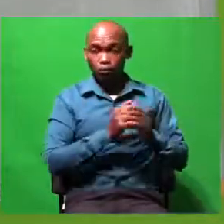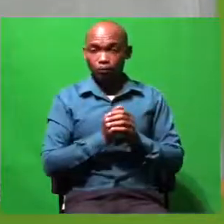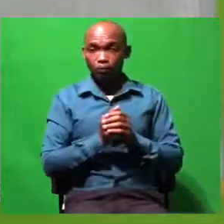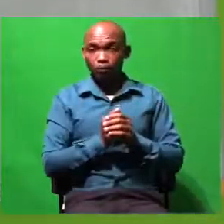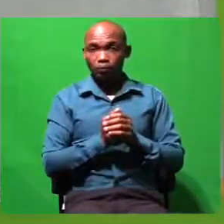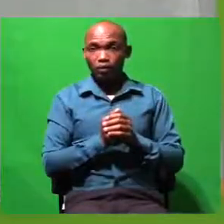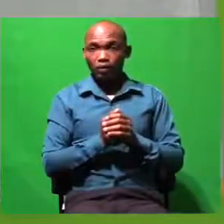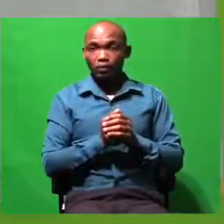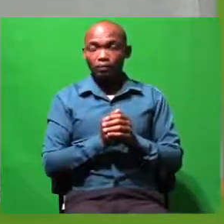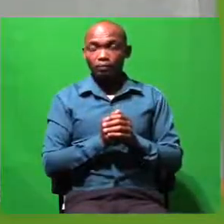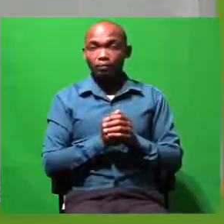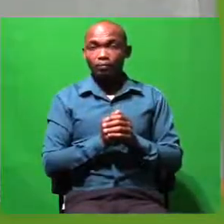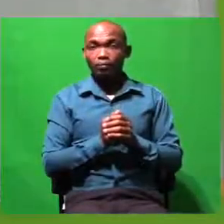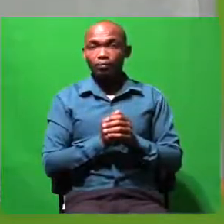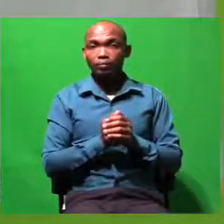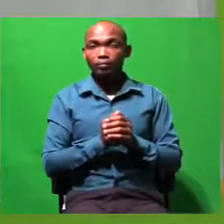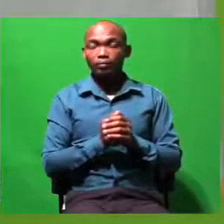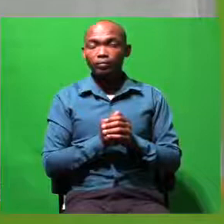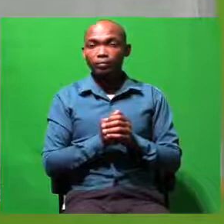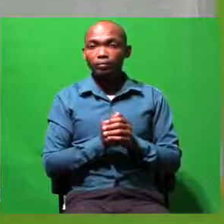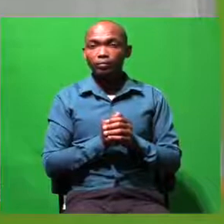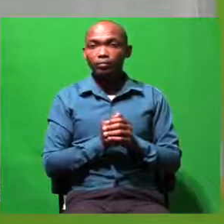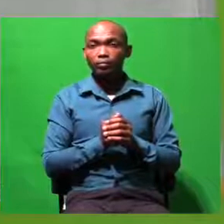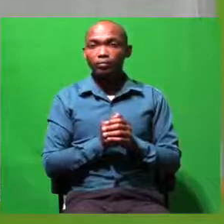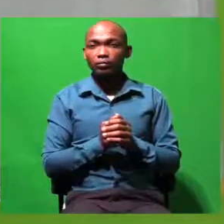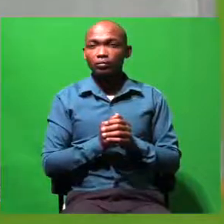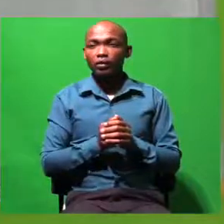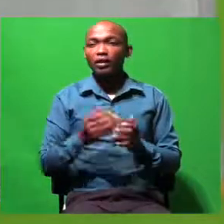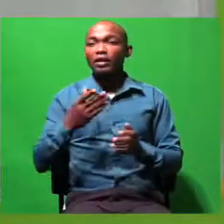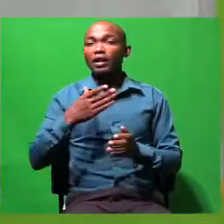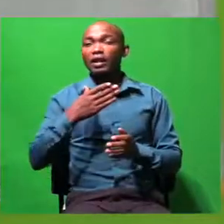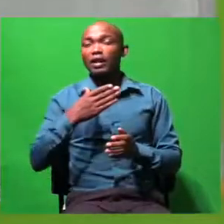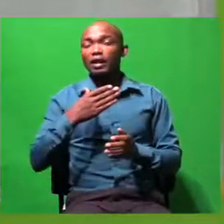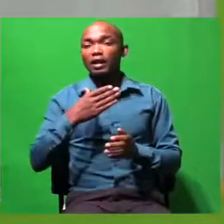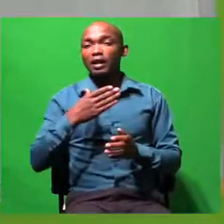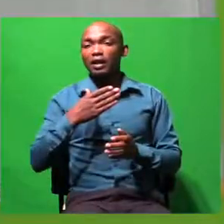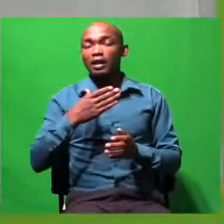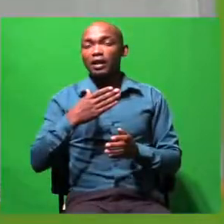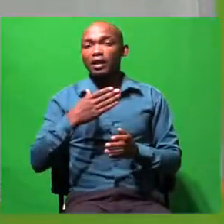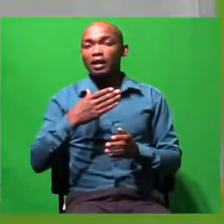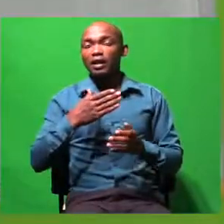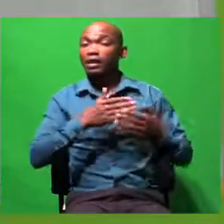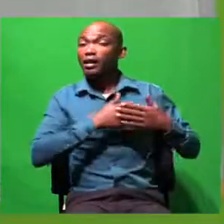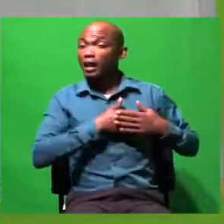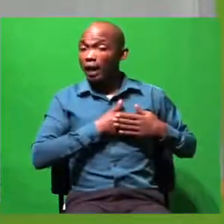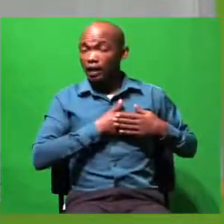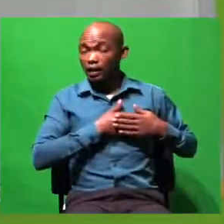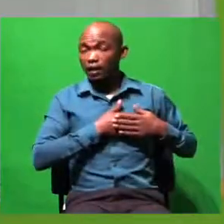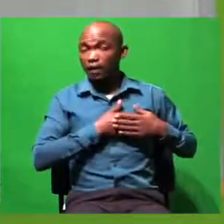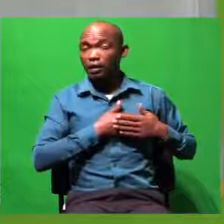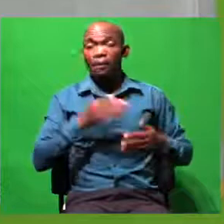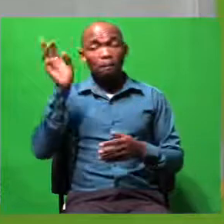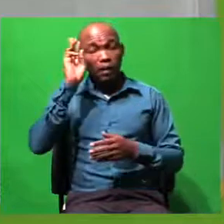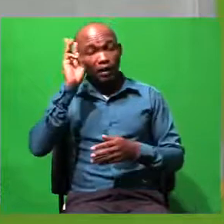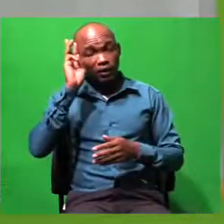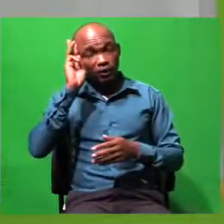So, the special group, they do because they lack parents. They lack support from